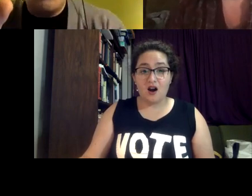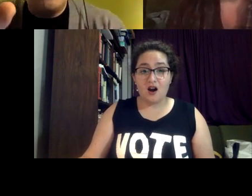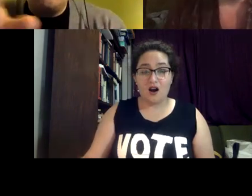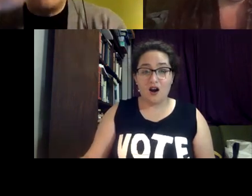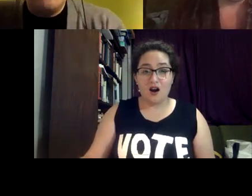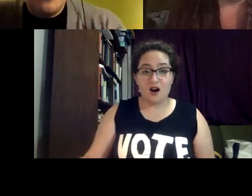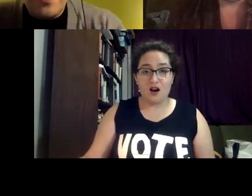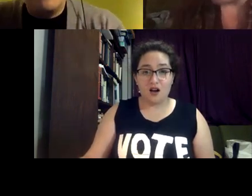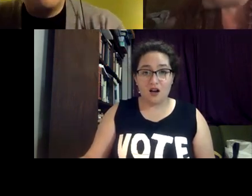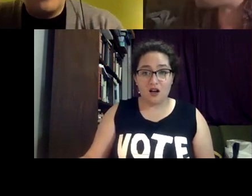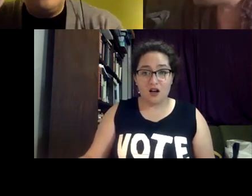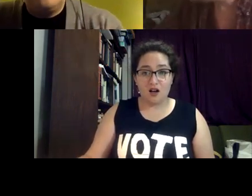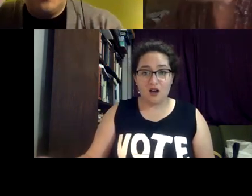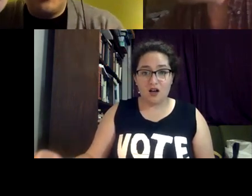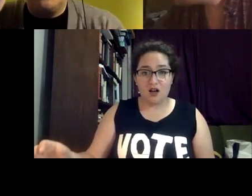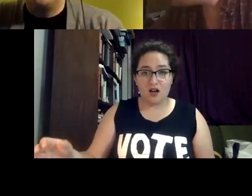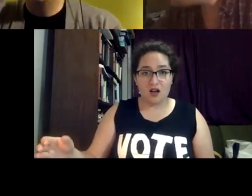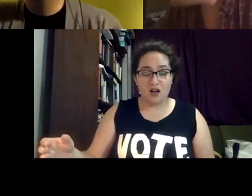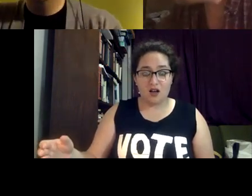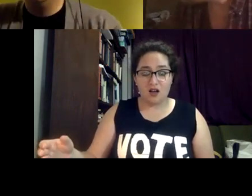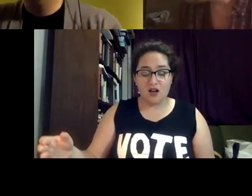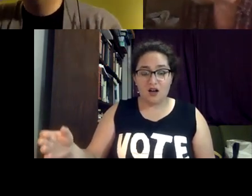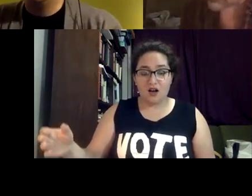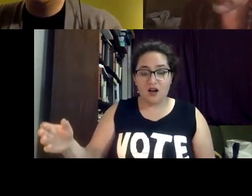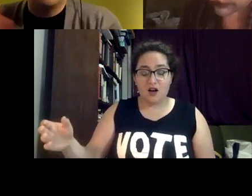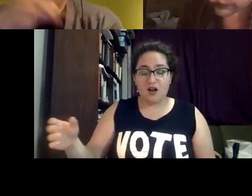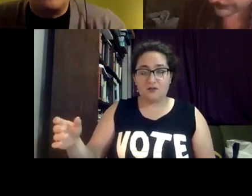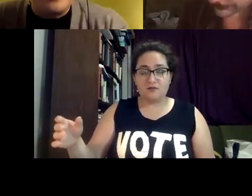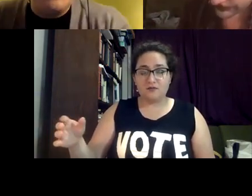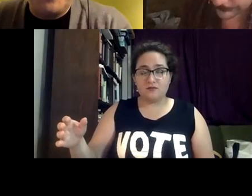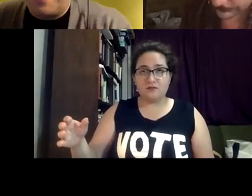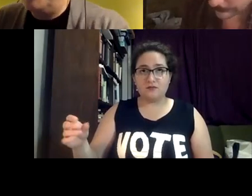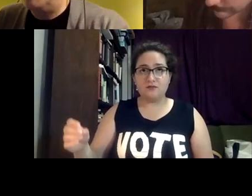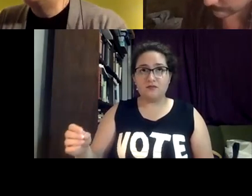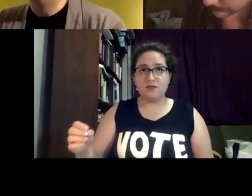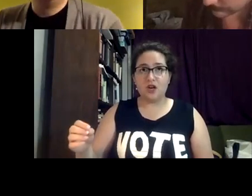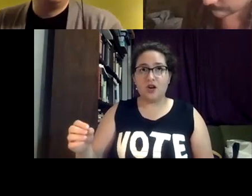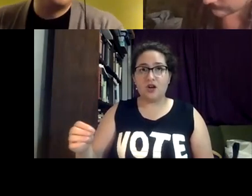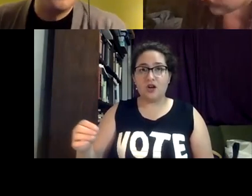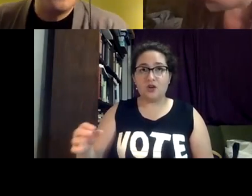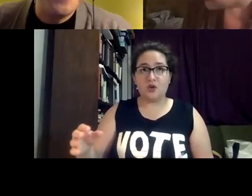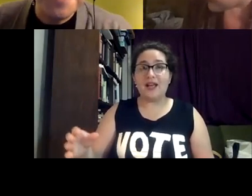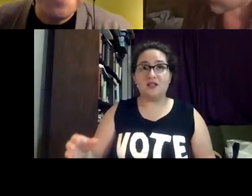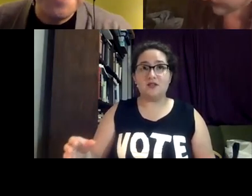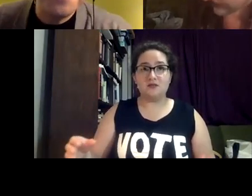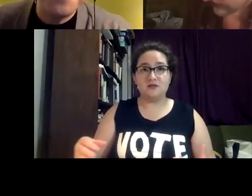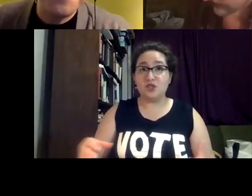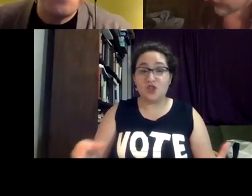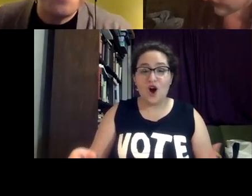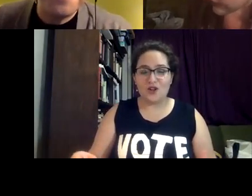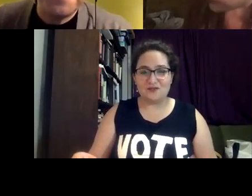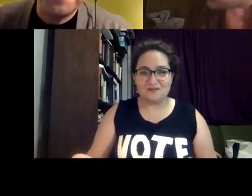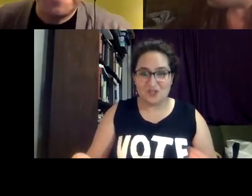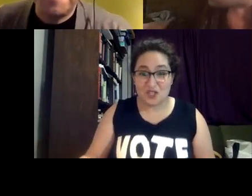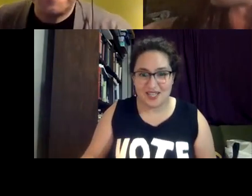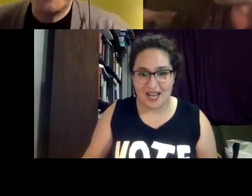So... it was not a fire in the kitchen. Thank goodness. It was nothing. But I unplugged everything. Great. Good